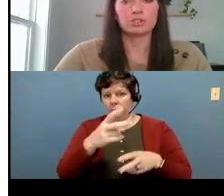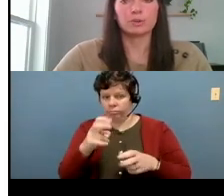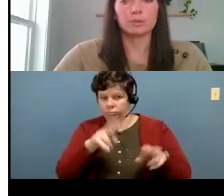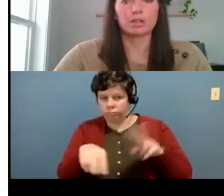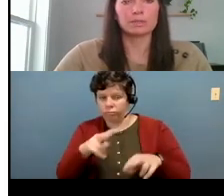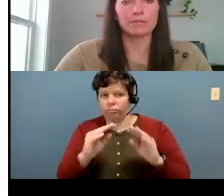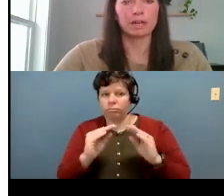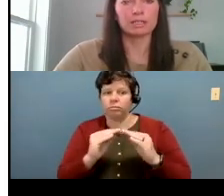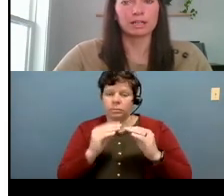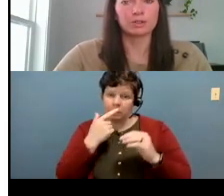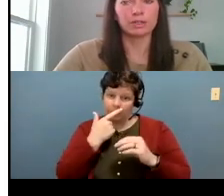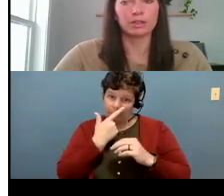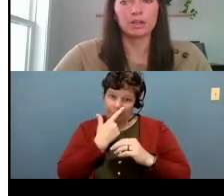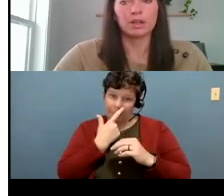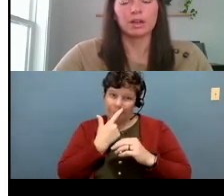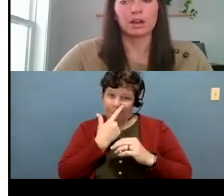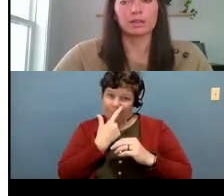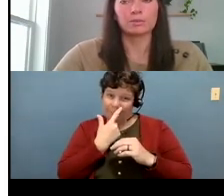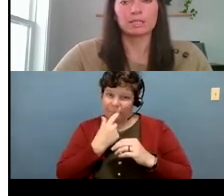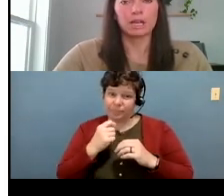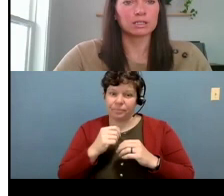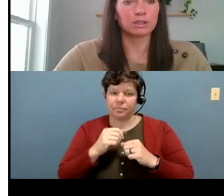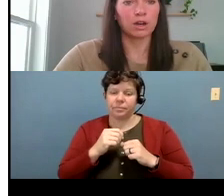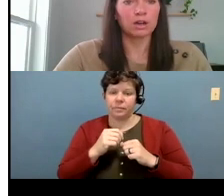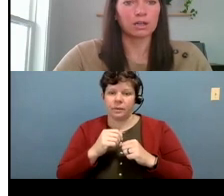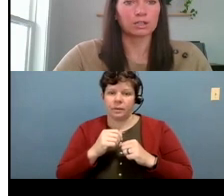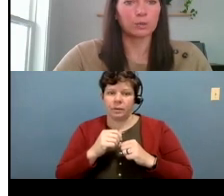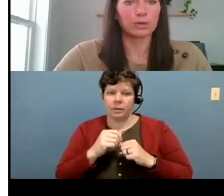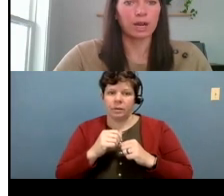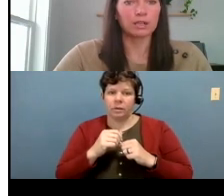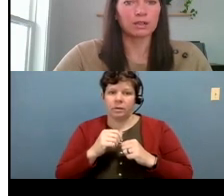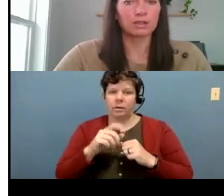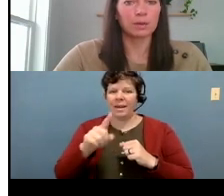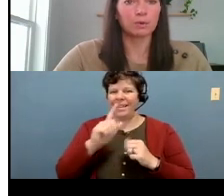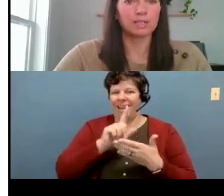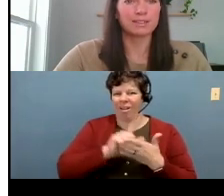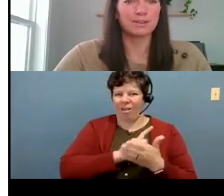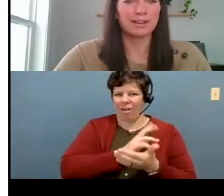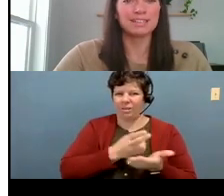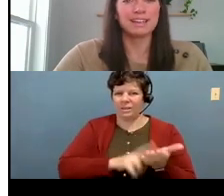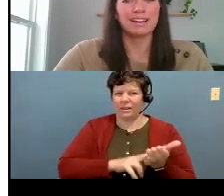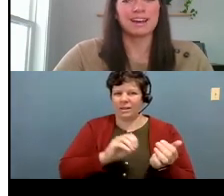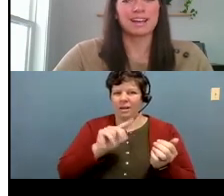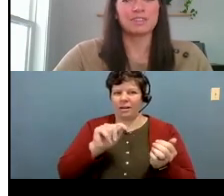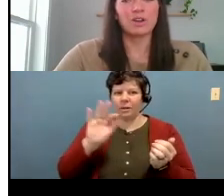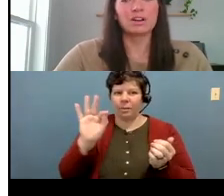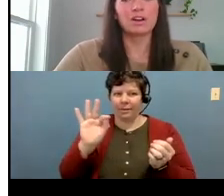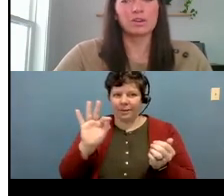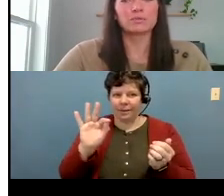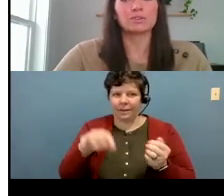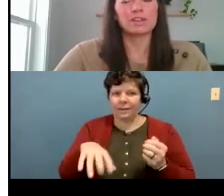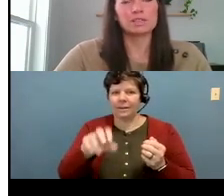mention too, I brought up Savannah's Act earlier. It was signed into law on October 9th, a couple of weeks ago now. And the